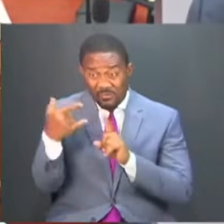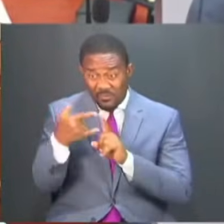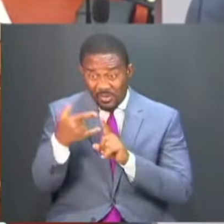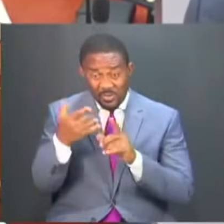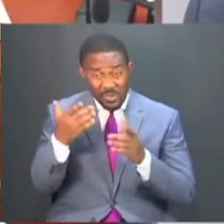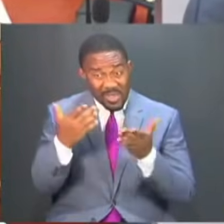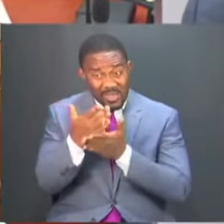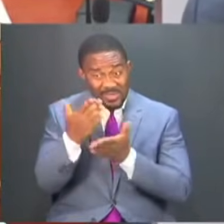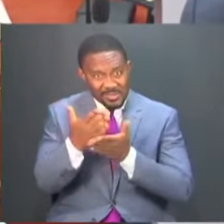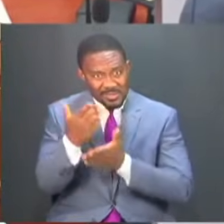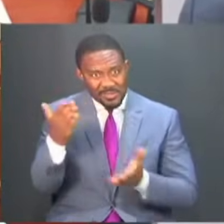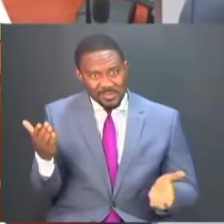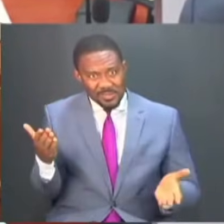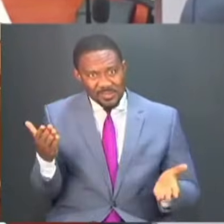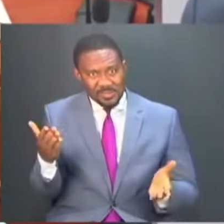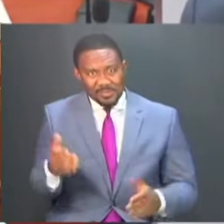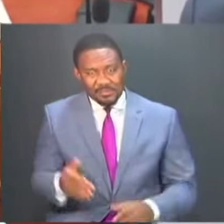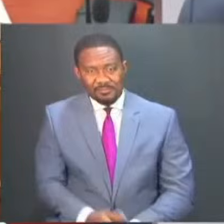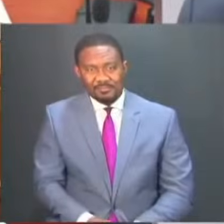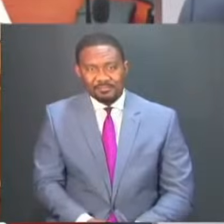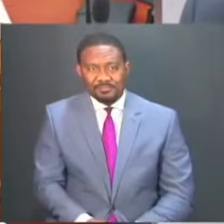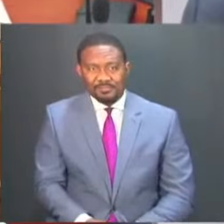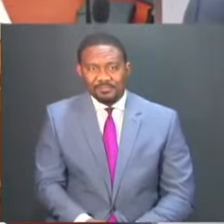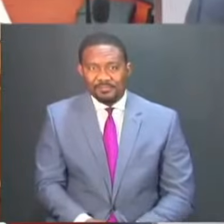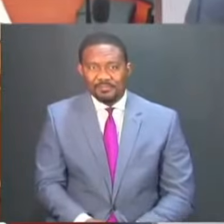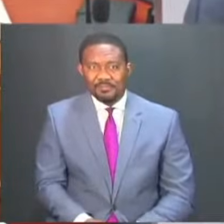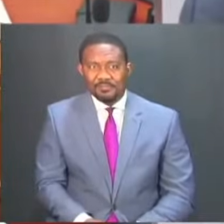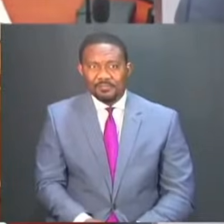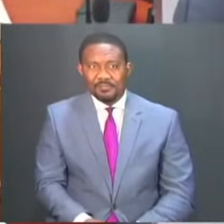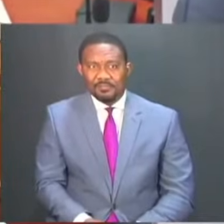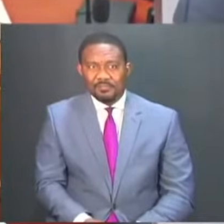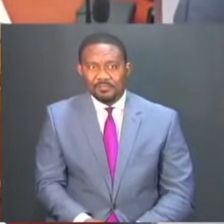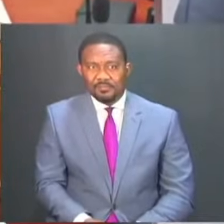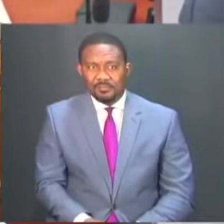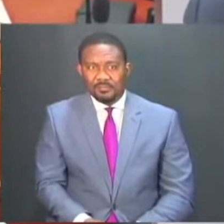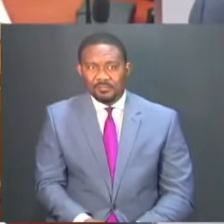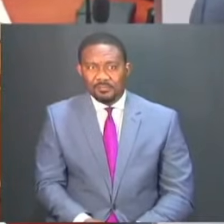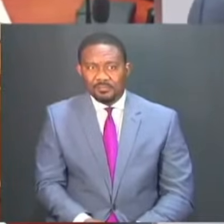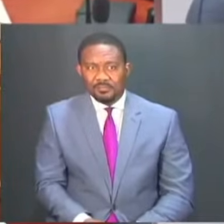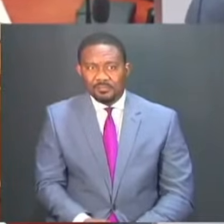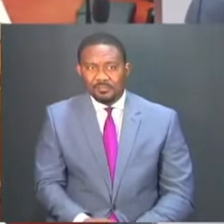Technology. Yes, and this virtual report.